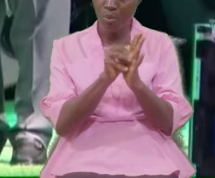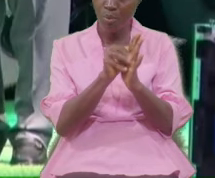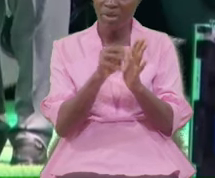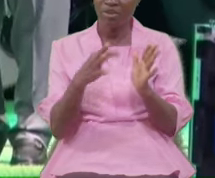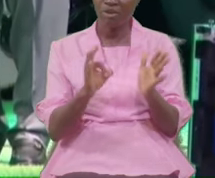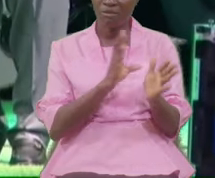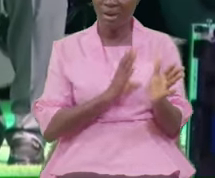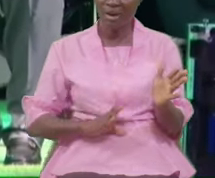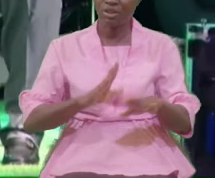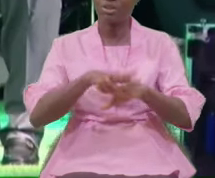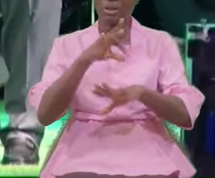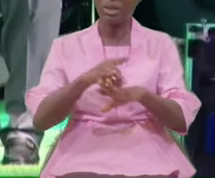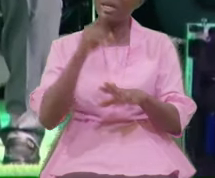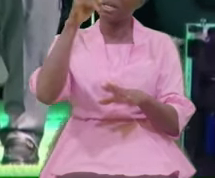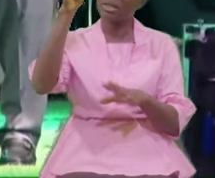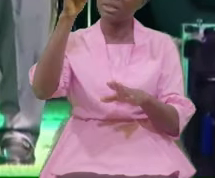took the ear